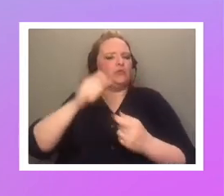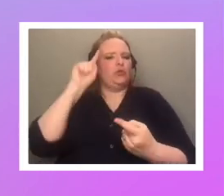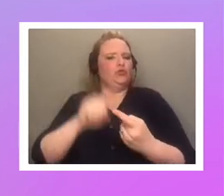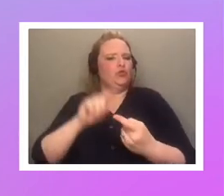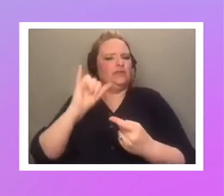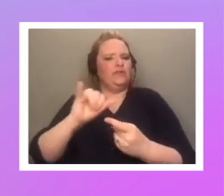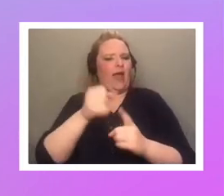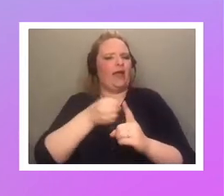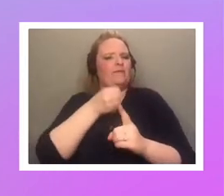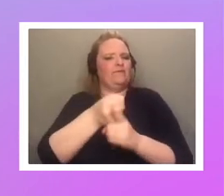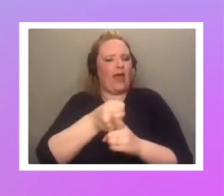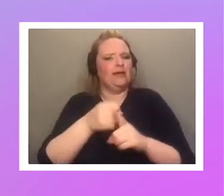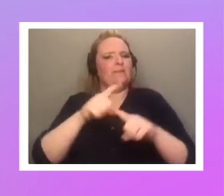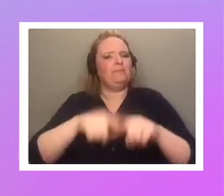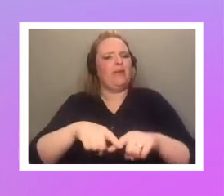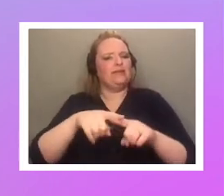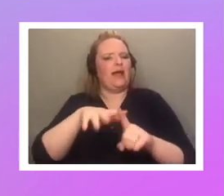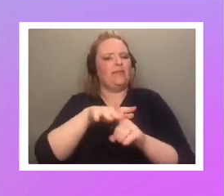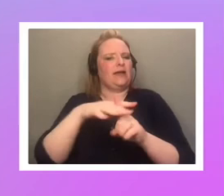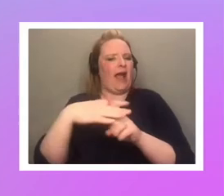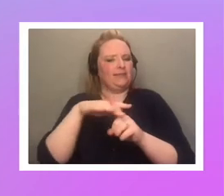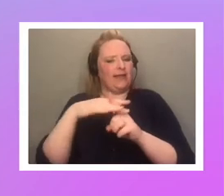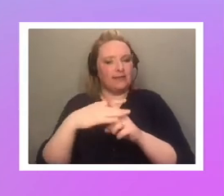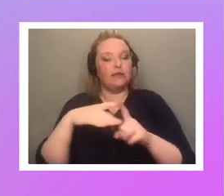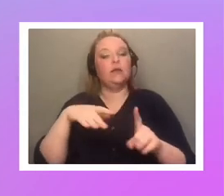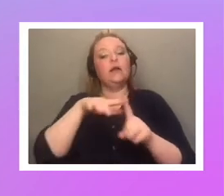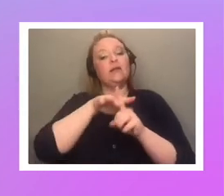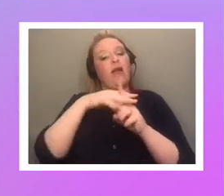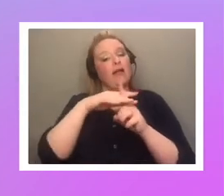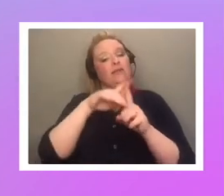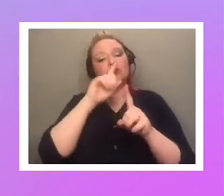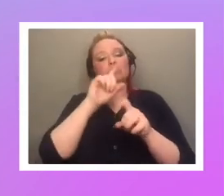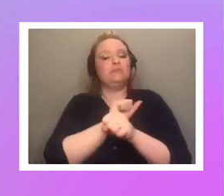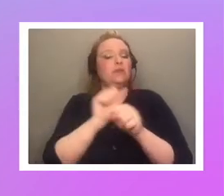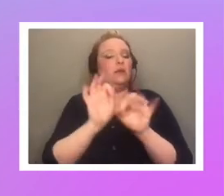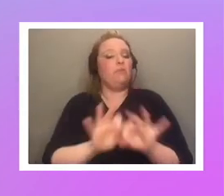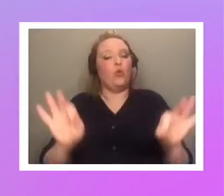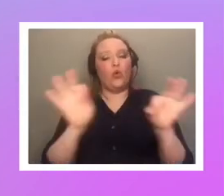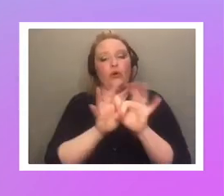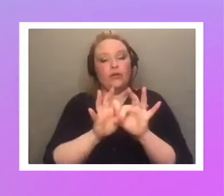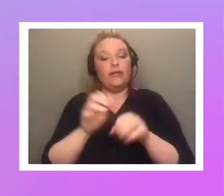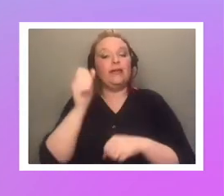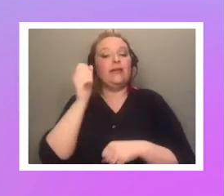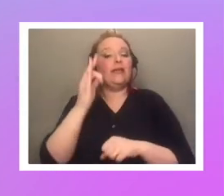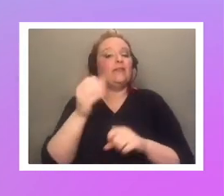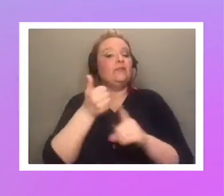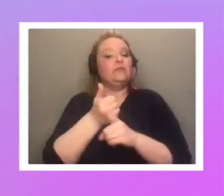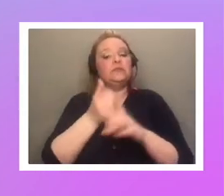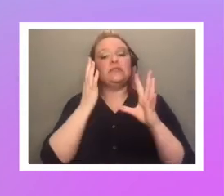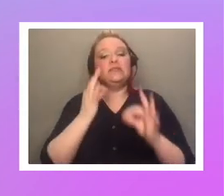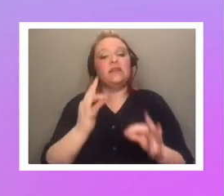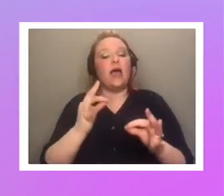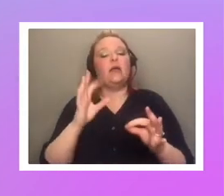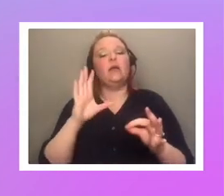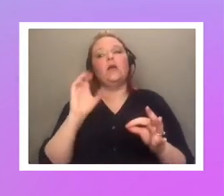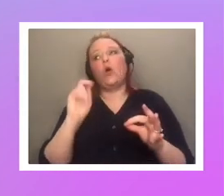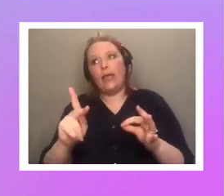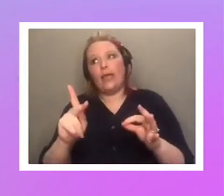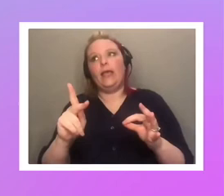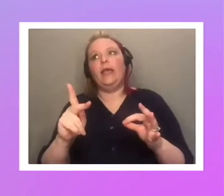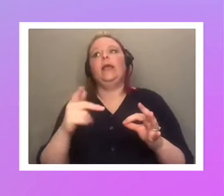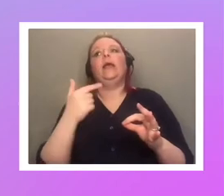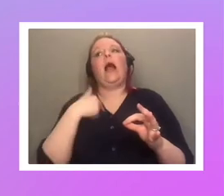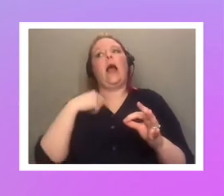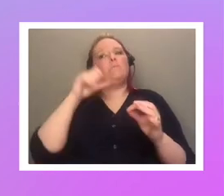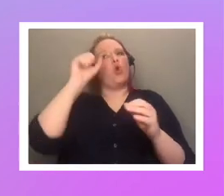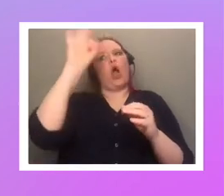effect based on the context. And the context is a really important part here, because if you just decide to like, all right, I'm turning it all